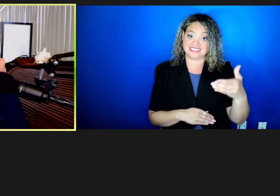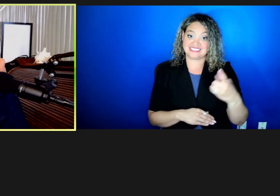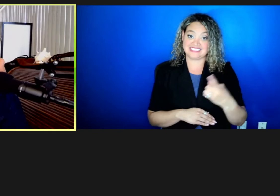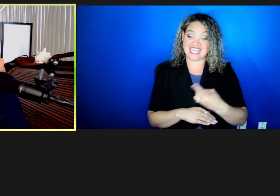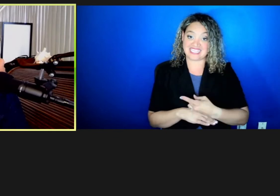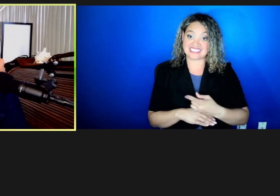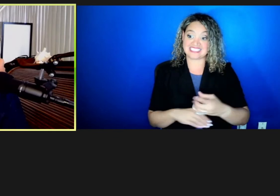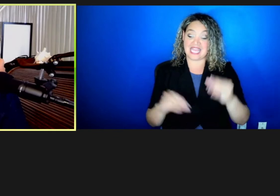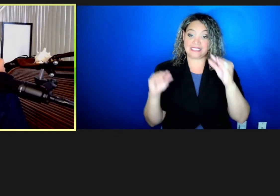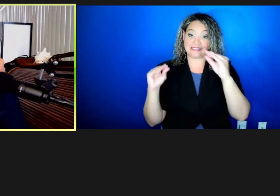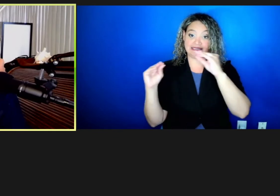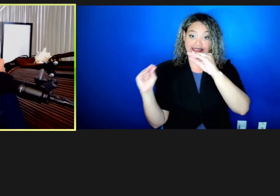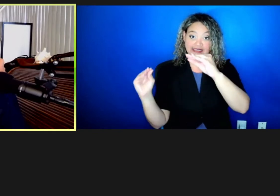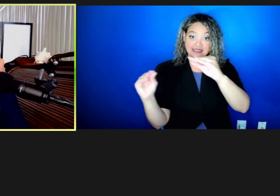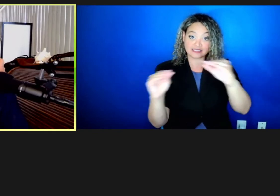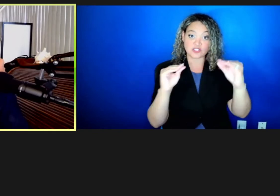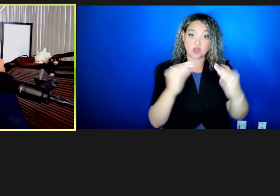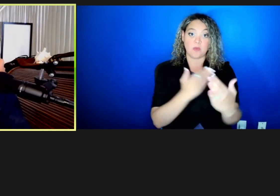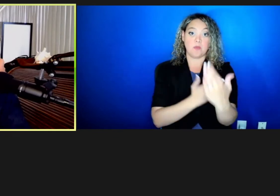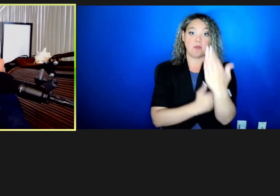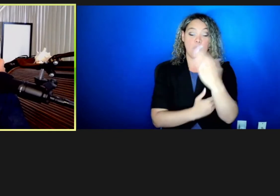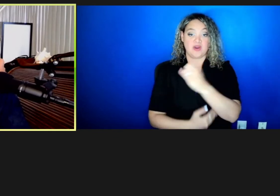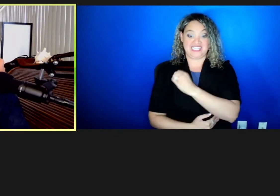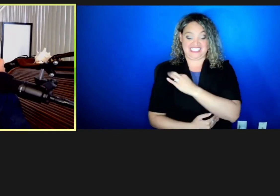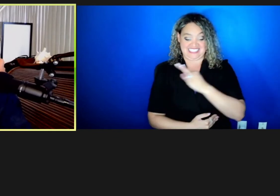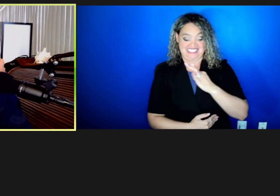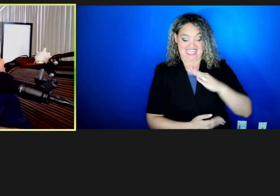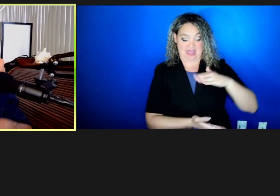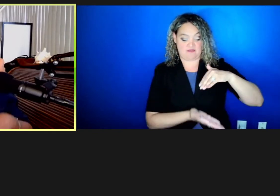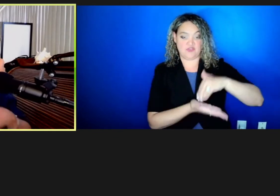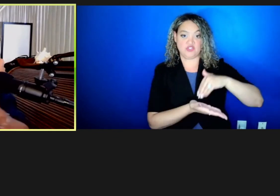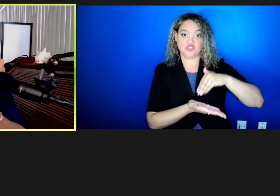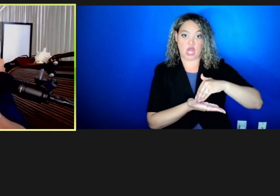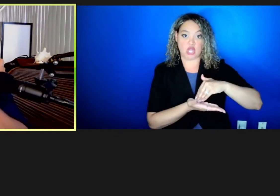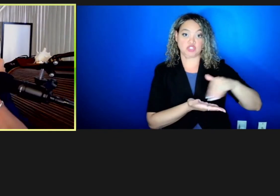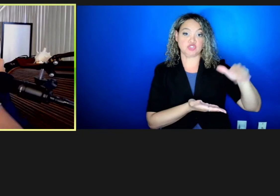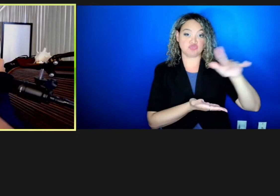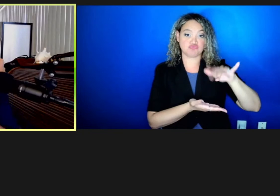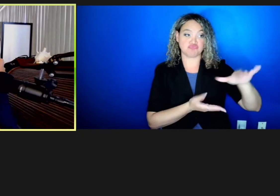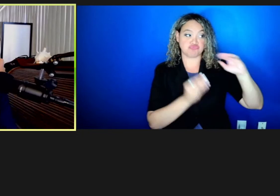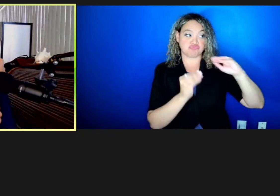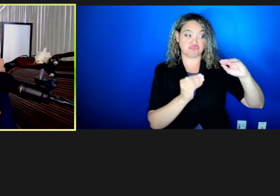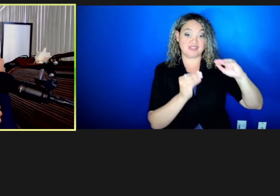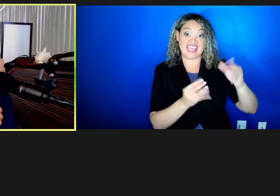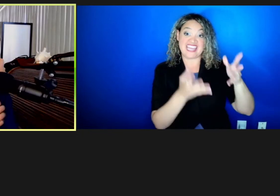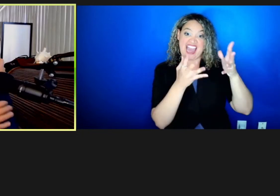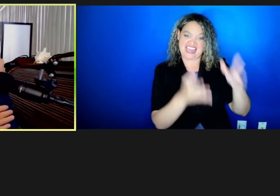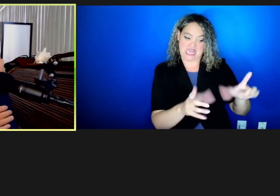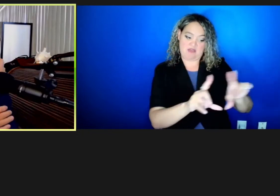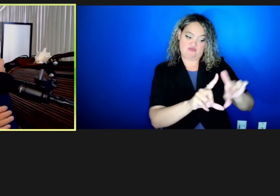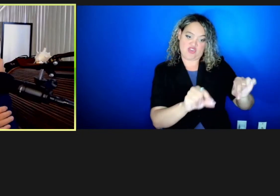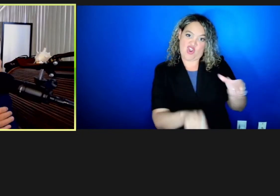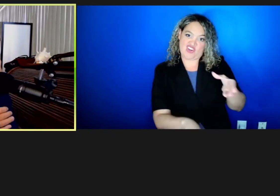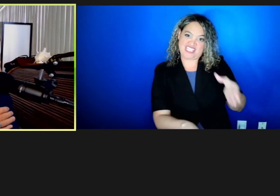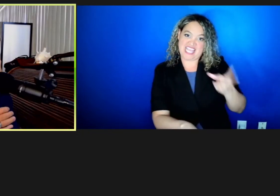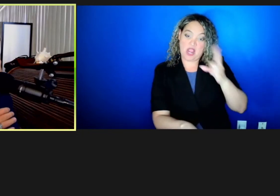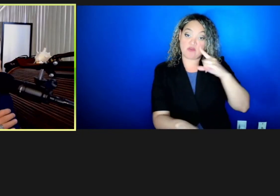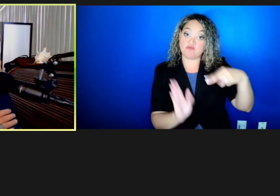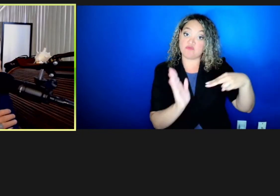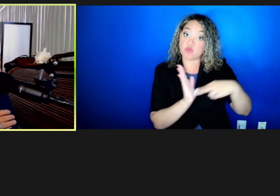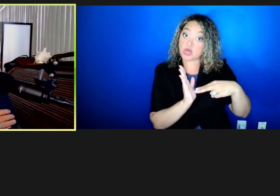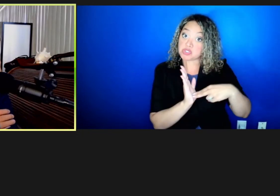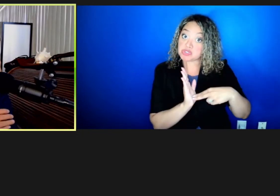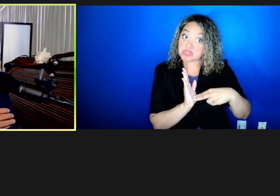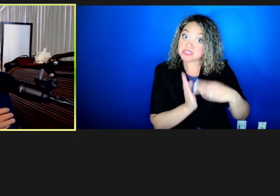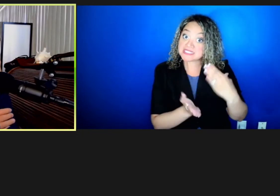the system to the morning staff and her doctors, as well, and left enough cards for the nurses who I might